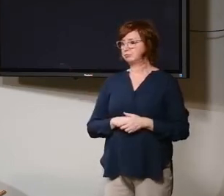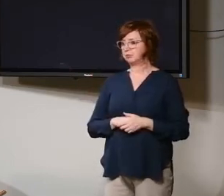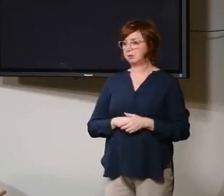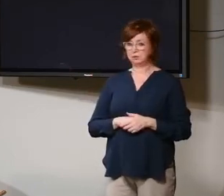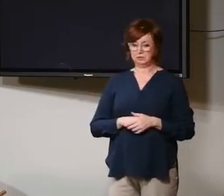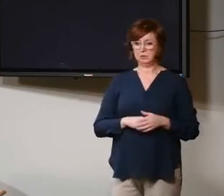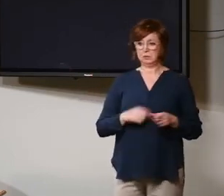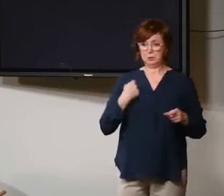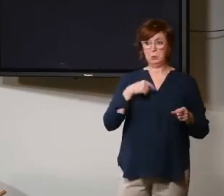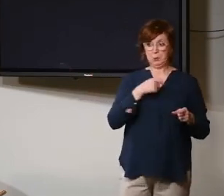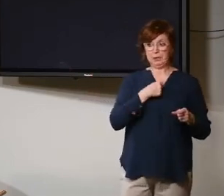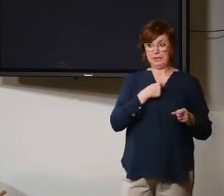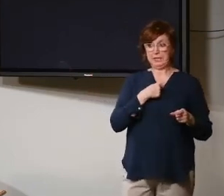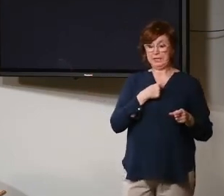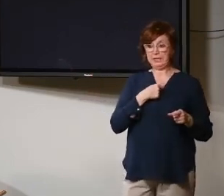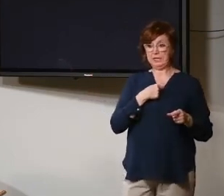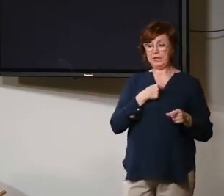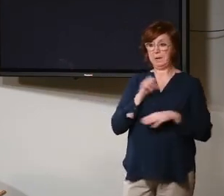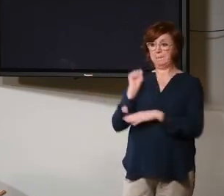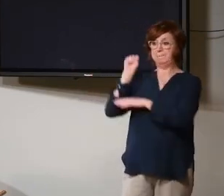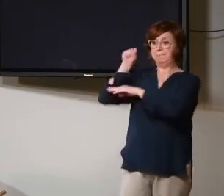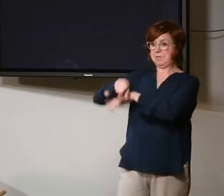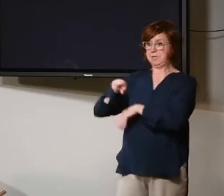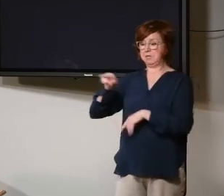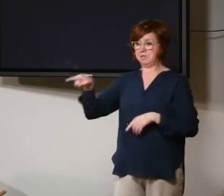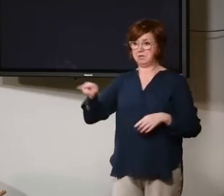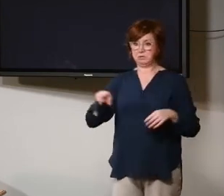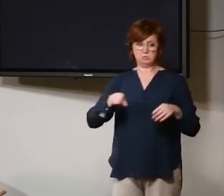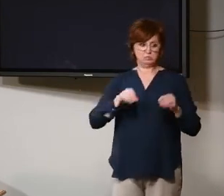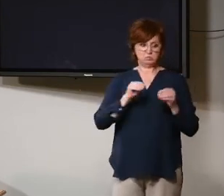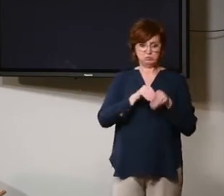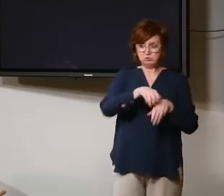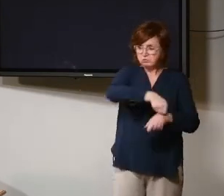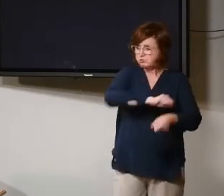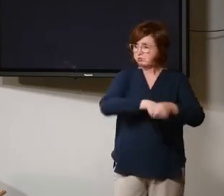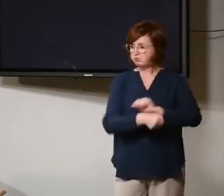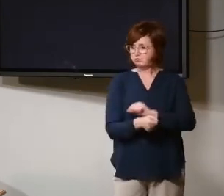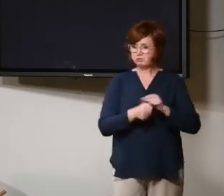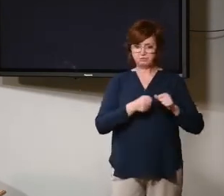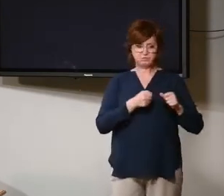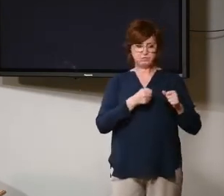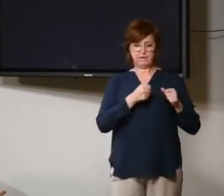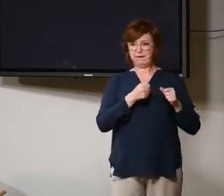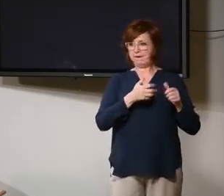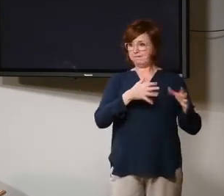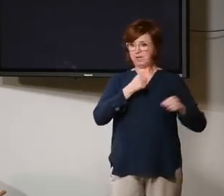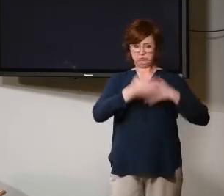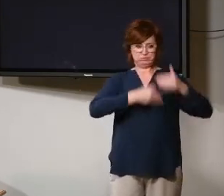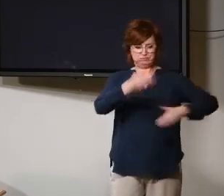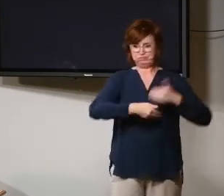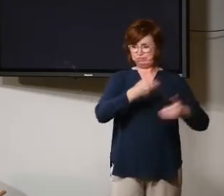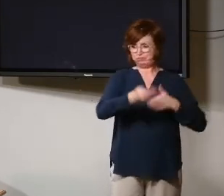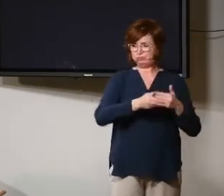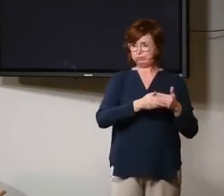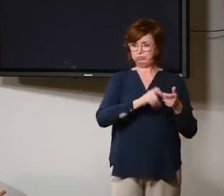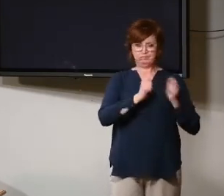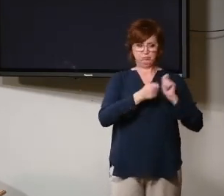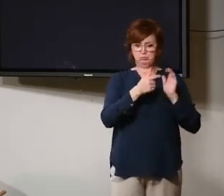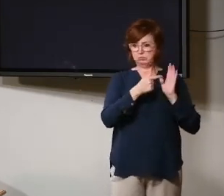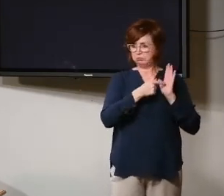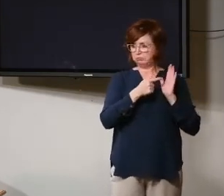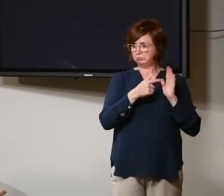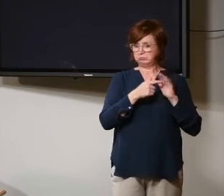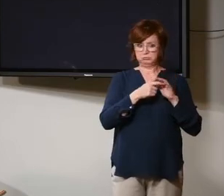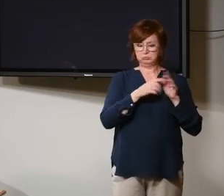relatively speaking, have acted much sooner than that with the actions that we have taken. We also don't take a